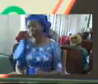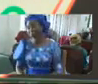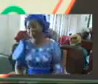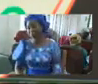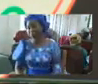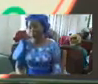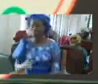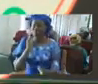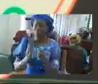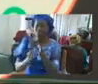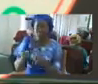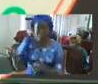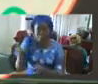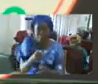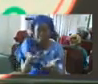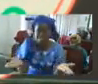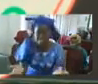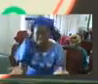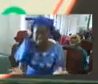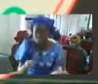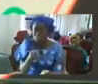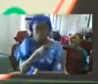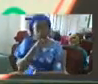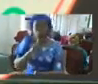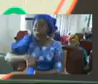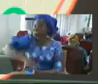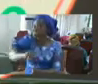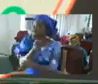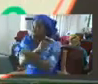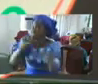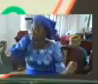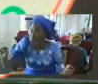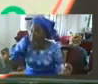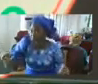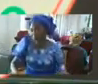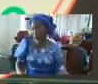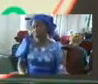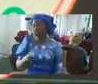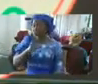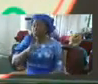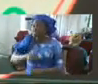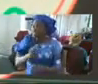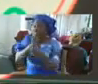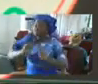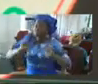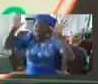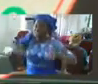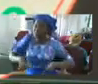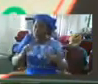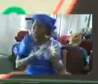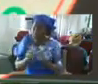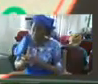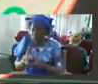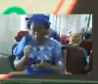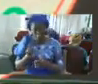if you are not yet saved, you're coming to church, or maybe you are coming for the first time today